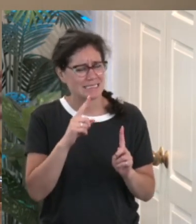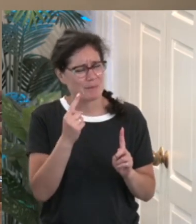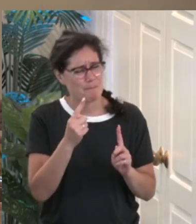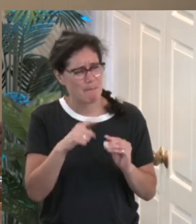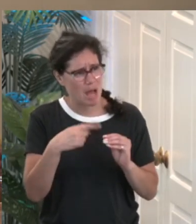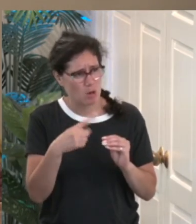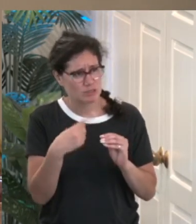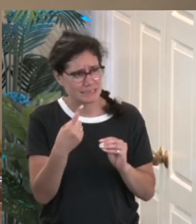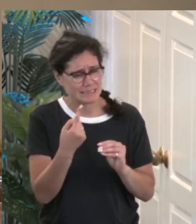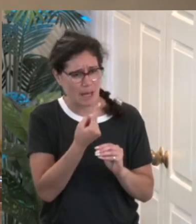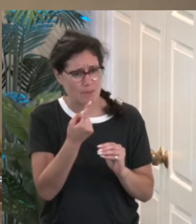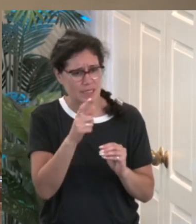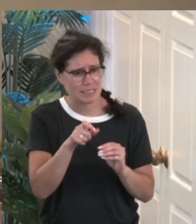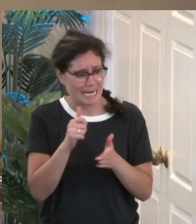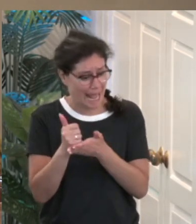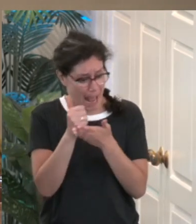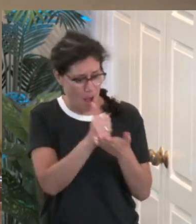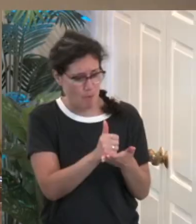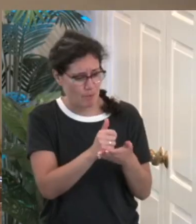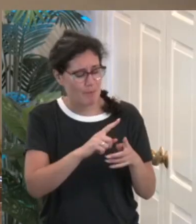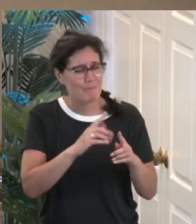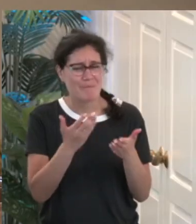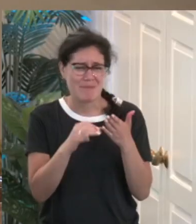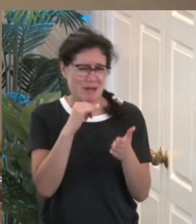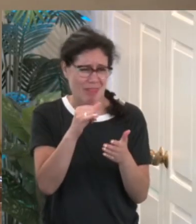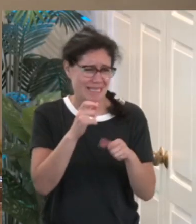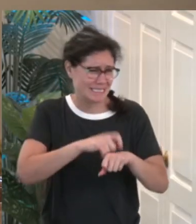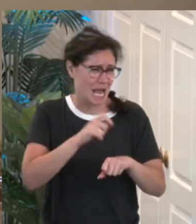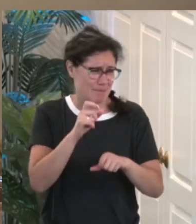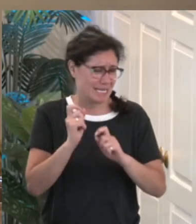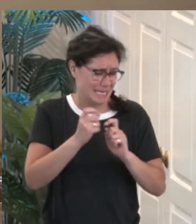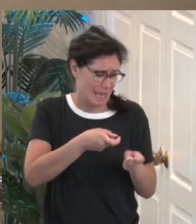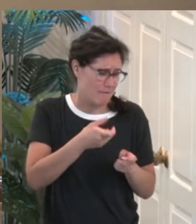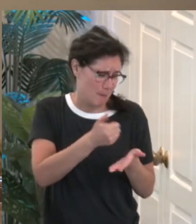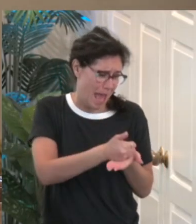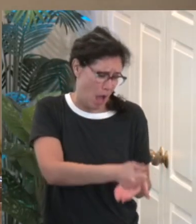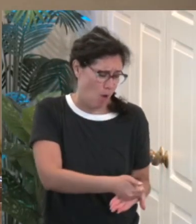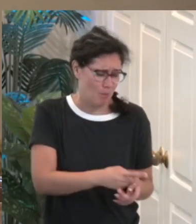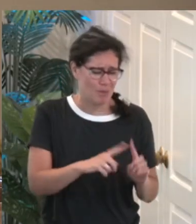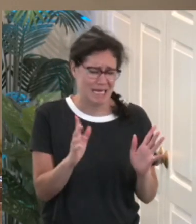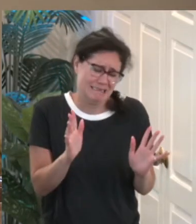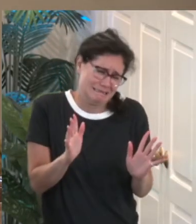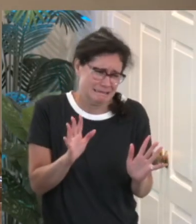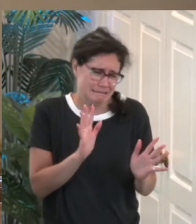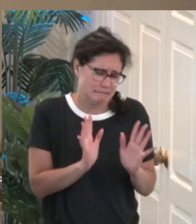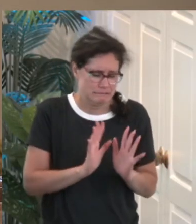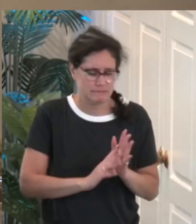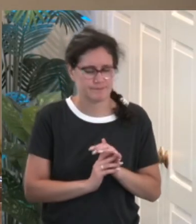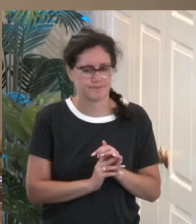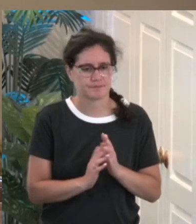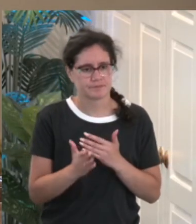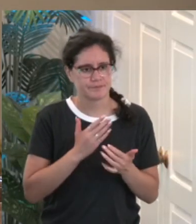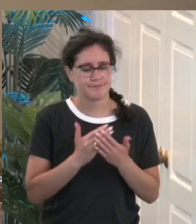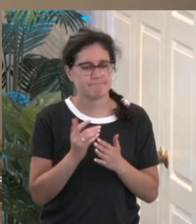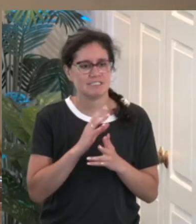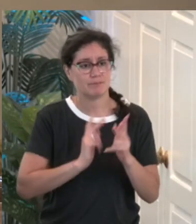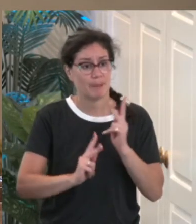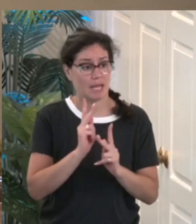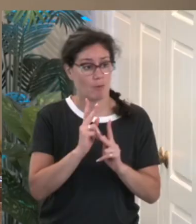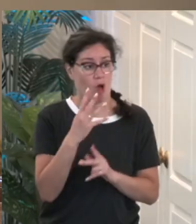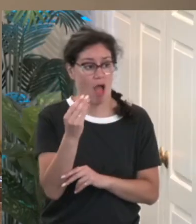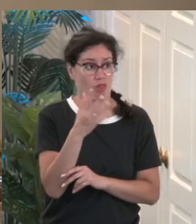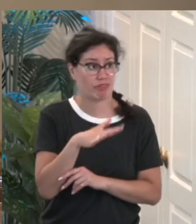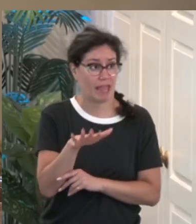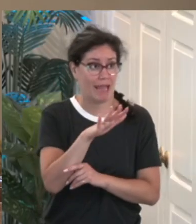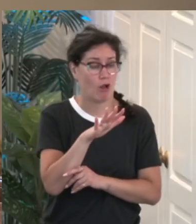time to give them help. But what is important is that we realize there are people out here who